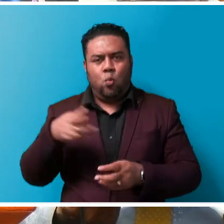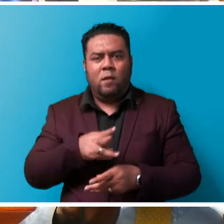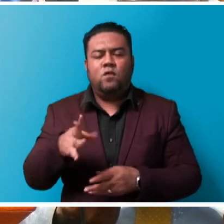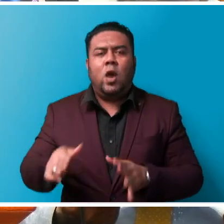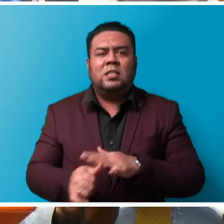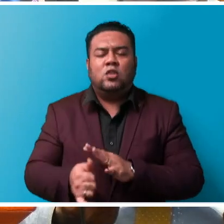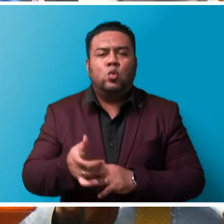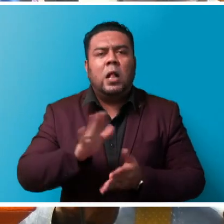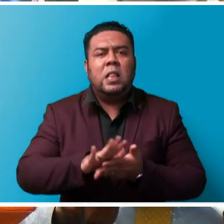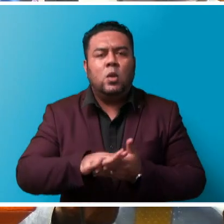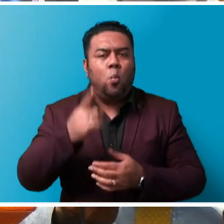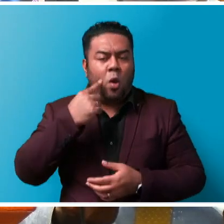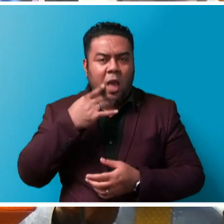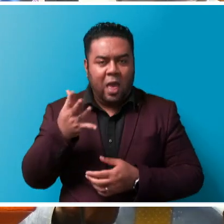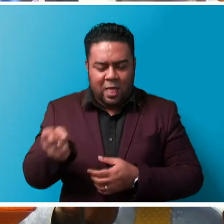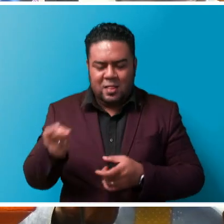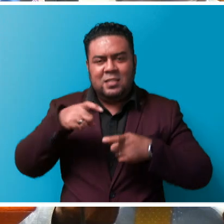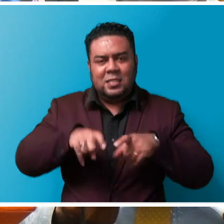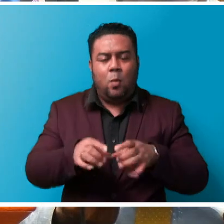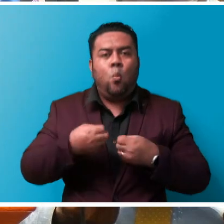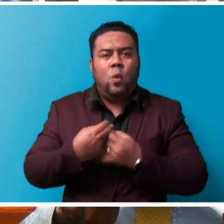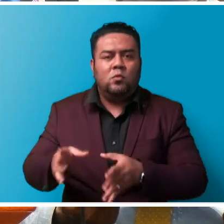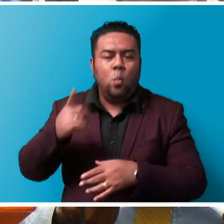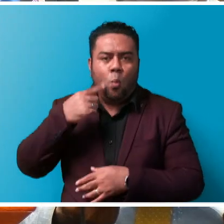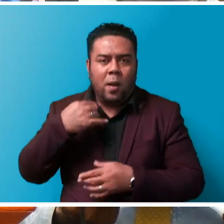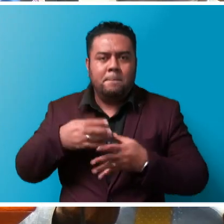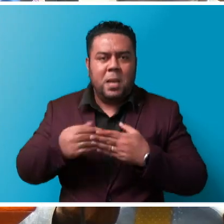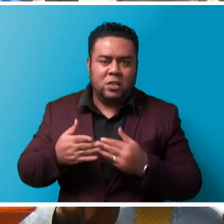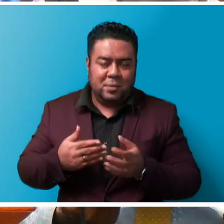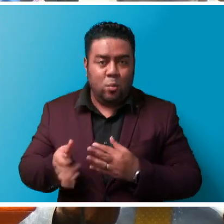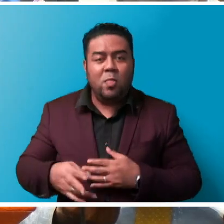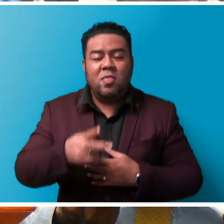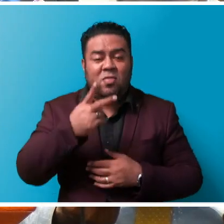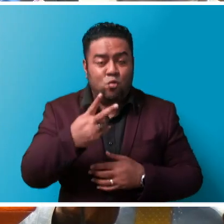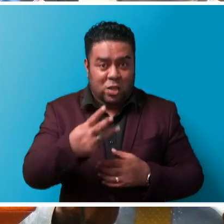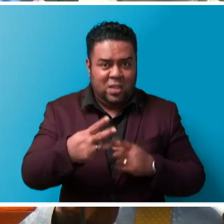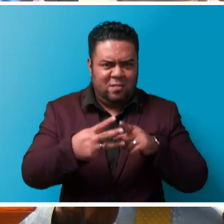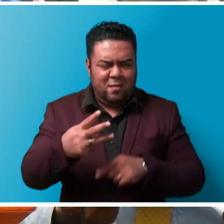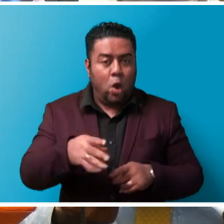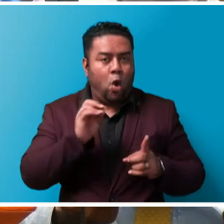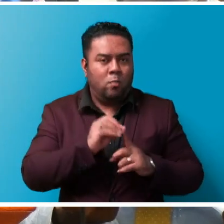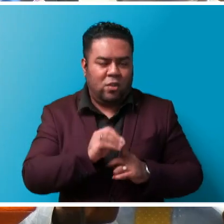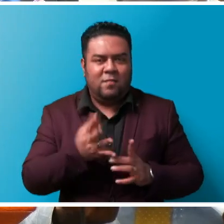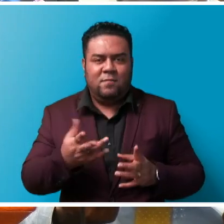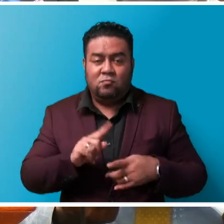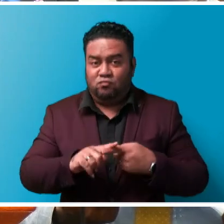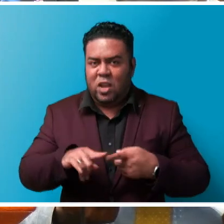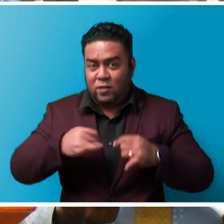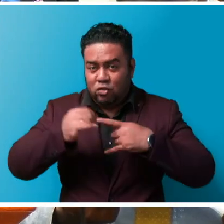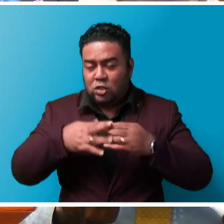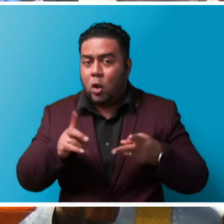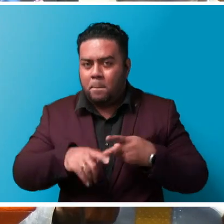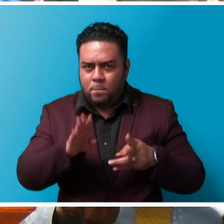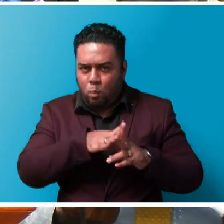water and sustainable wastewater management with three key objectives: infrastructure resilience,